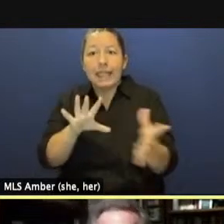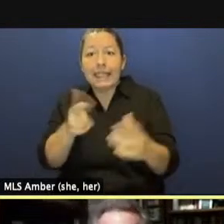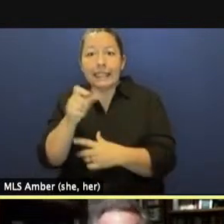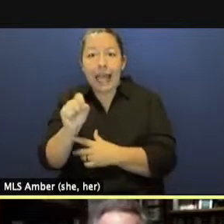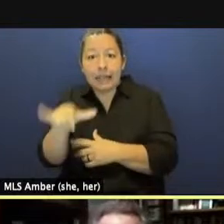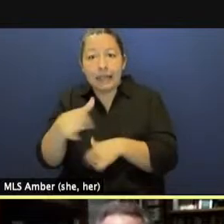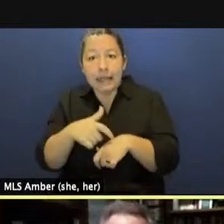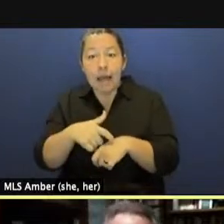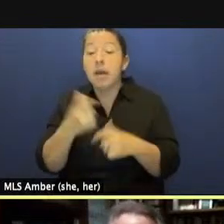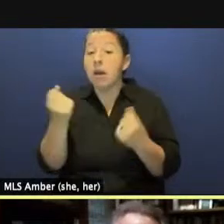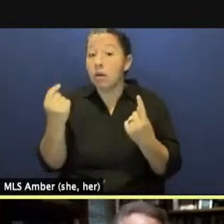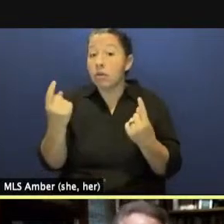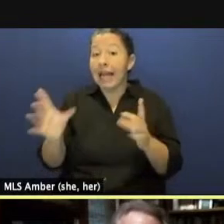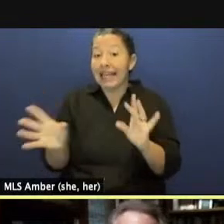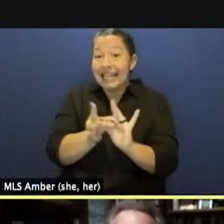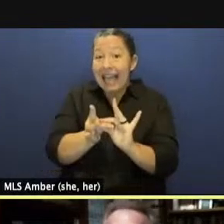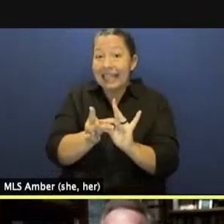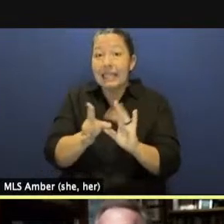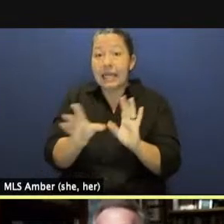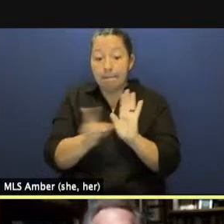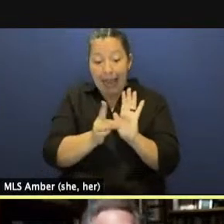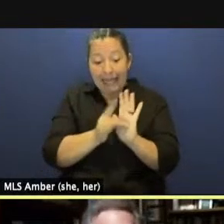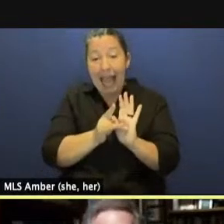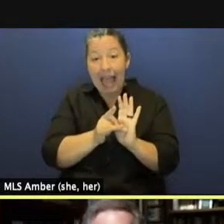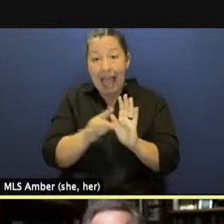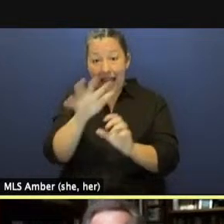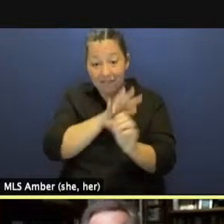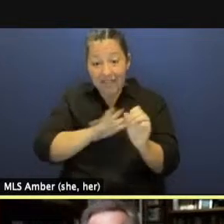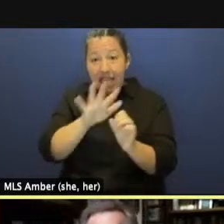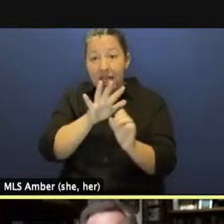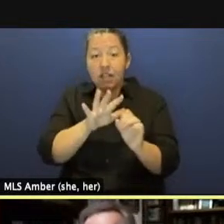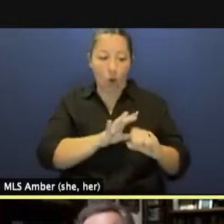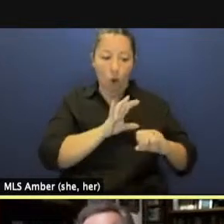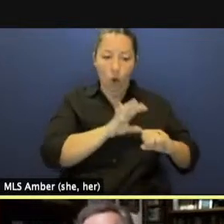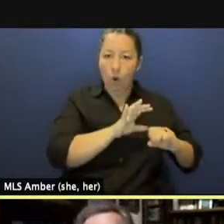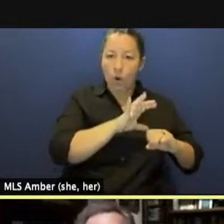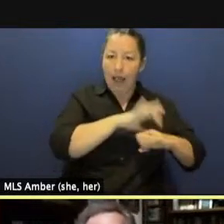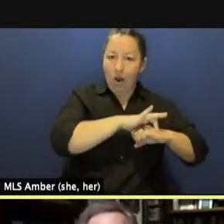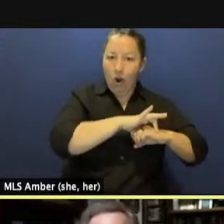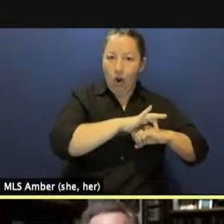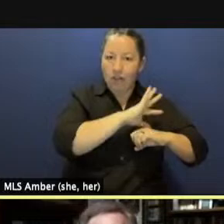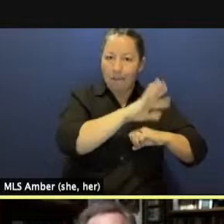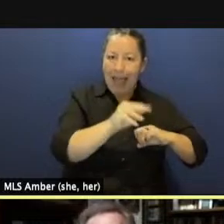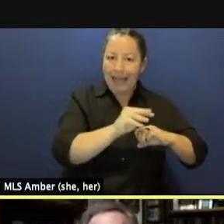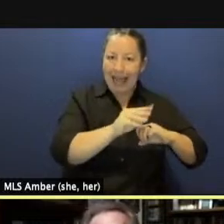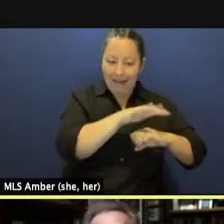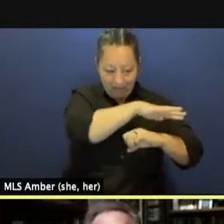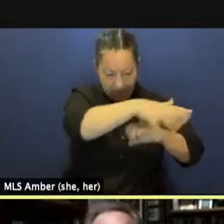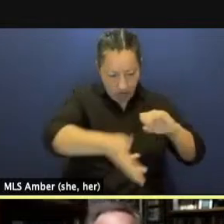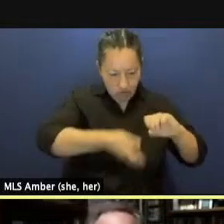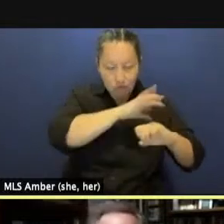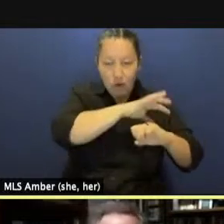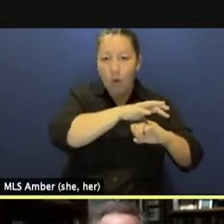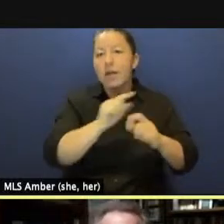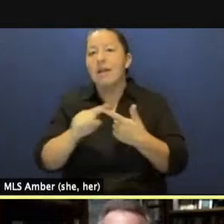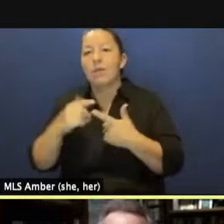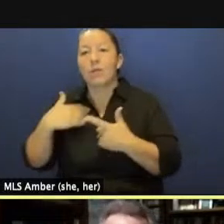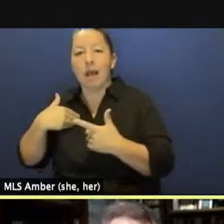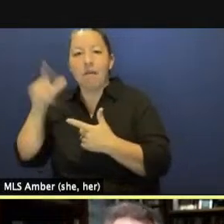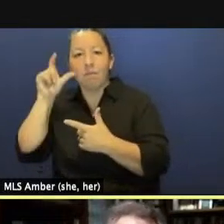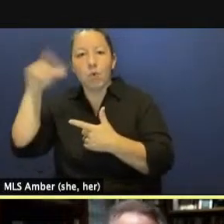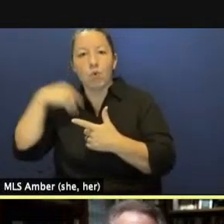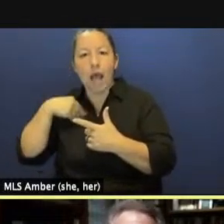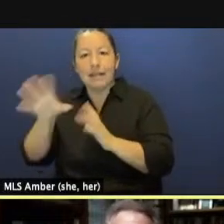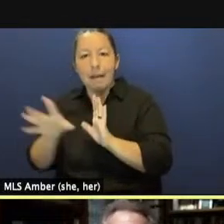fields, perhaps volatiles from the Earth. Nitrogen, oxygen. We know nitrogen is also embedded in the regolith. We